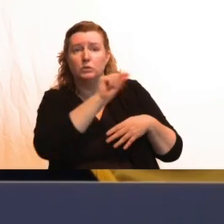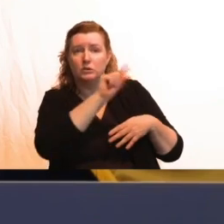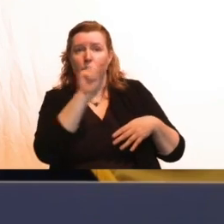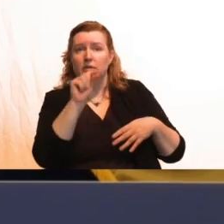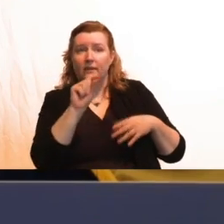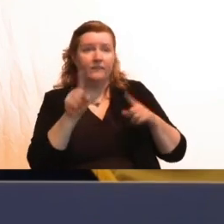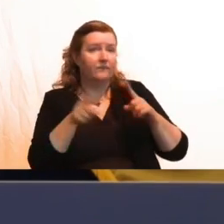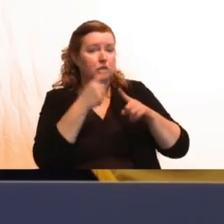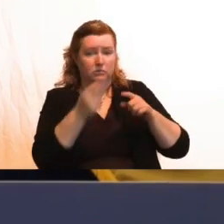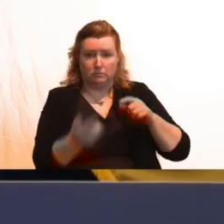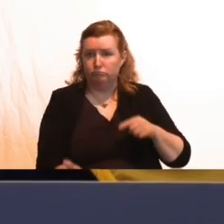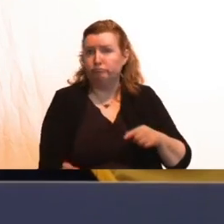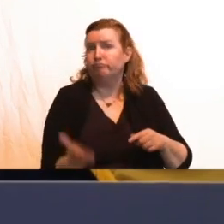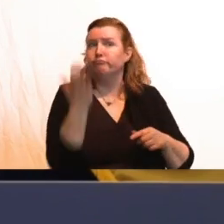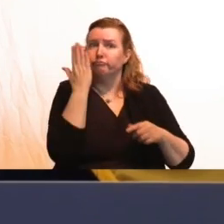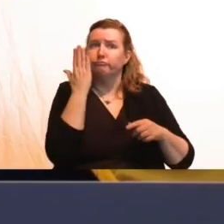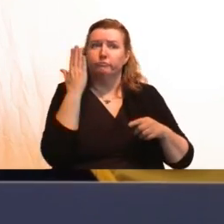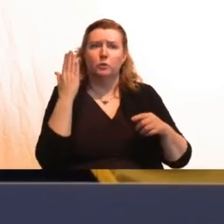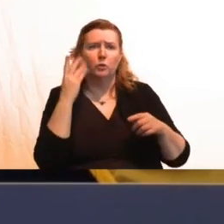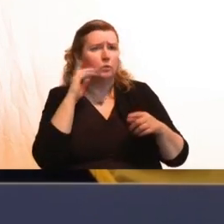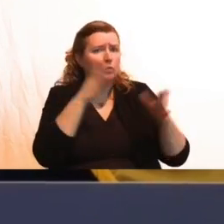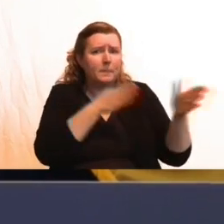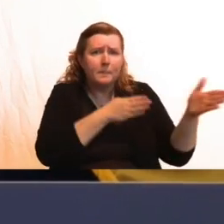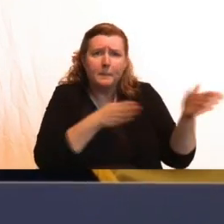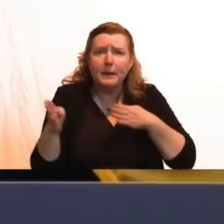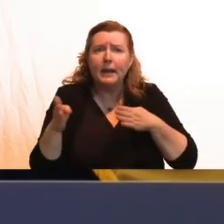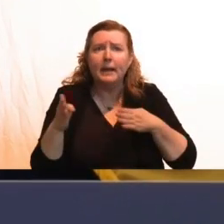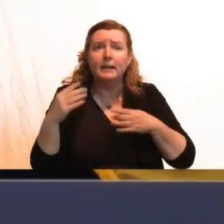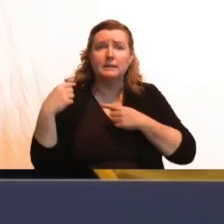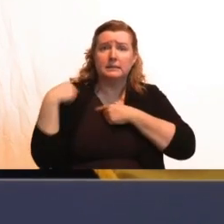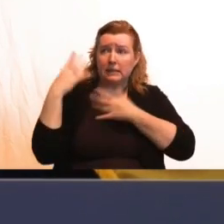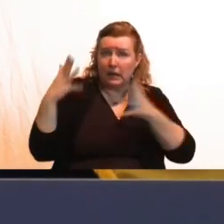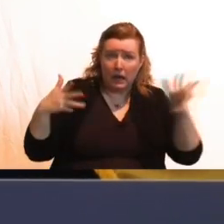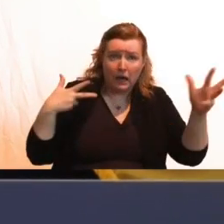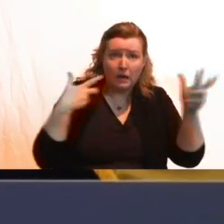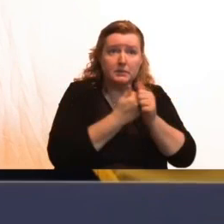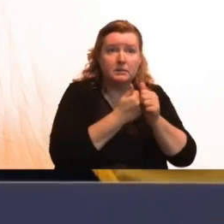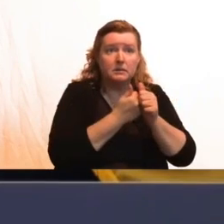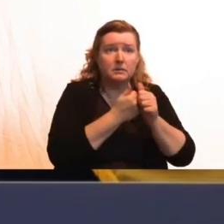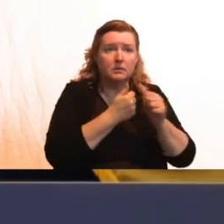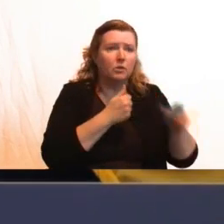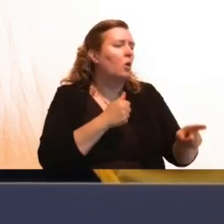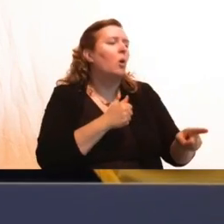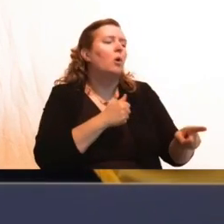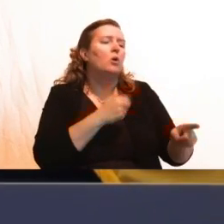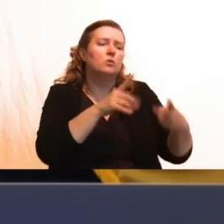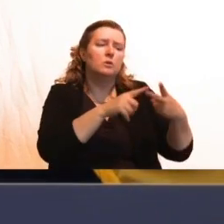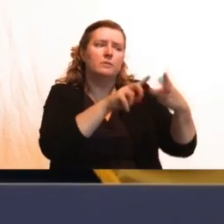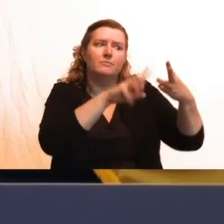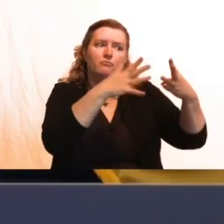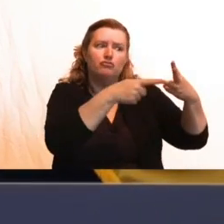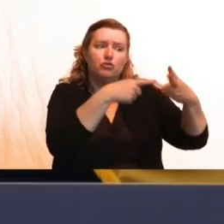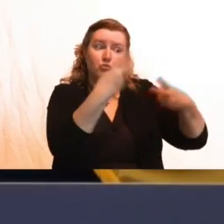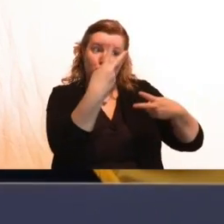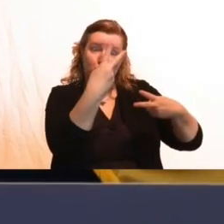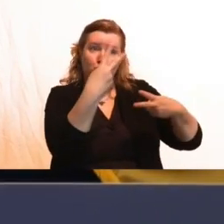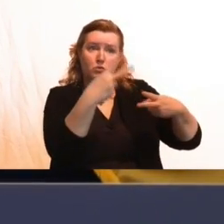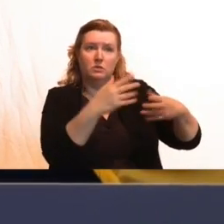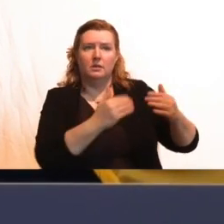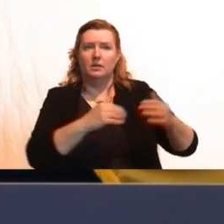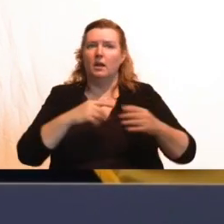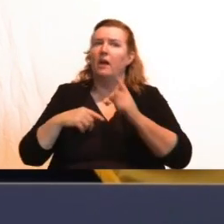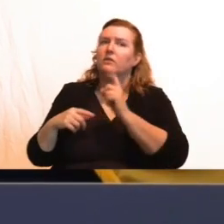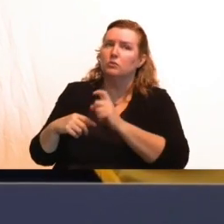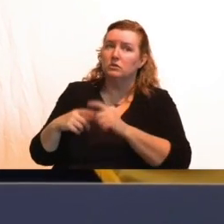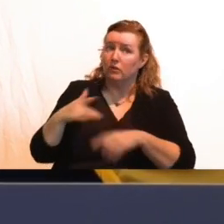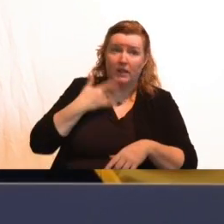more. Governor, I've consistently asked you if you feel you've made any mistakes. Since you've only said that you wish the Trump administration told